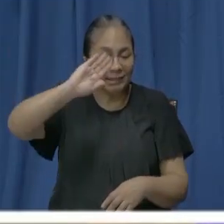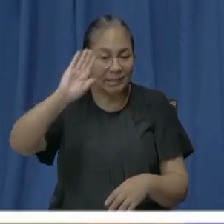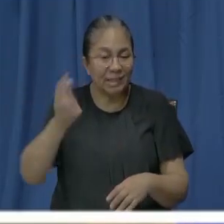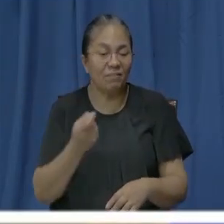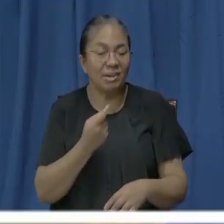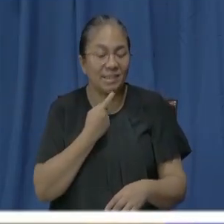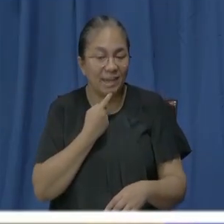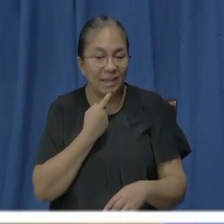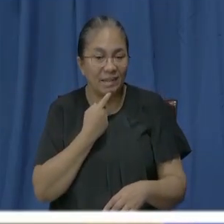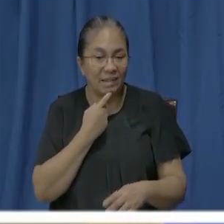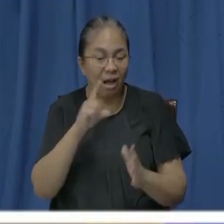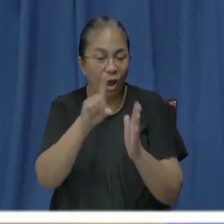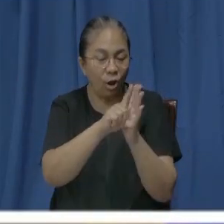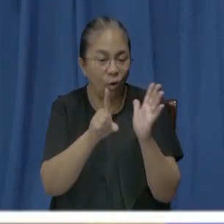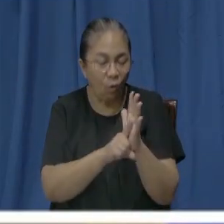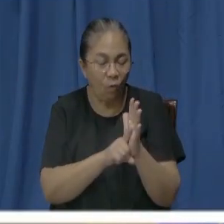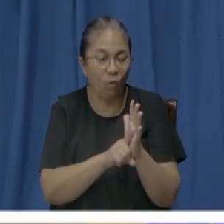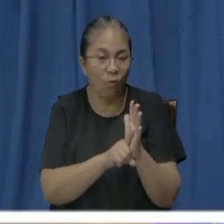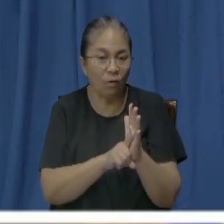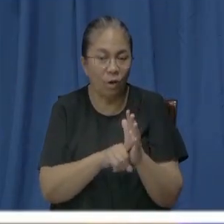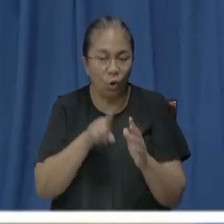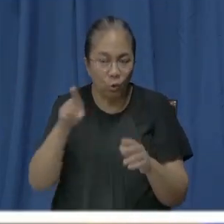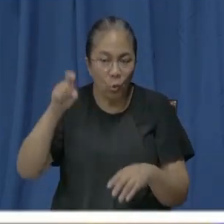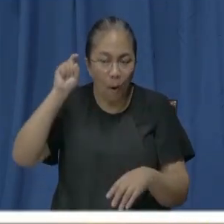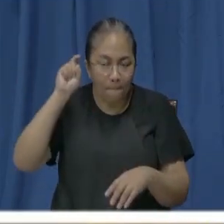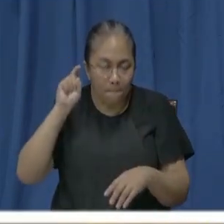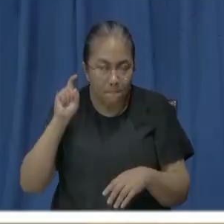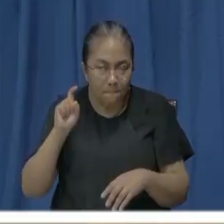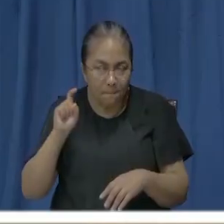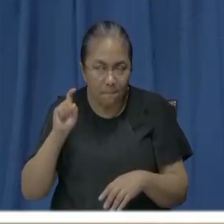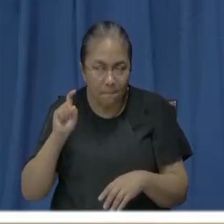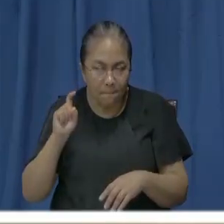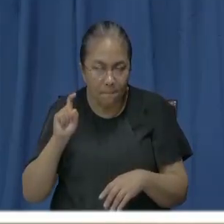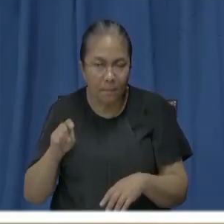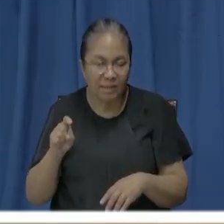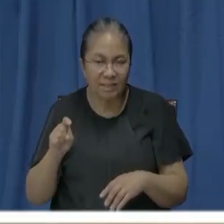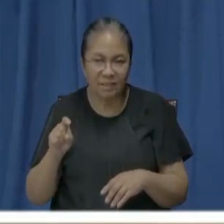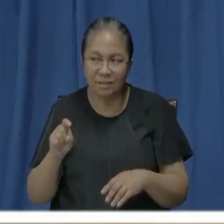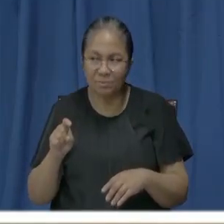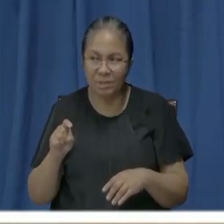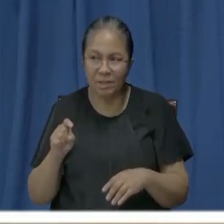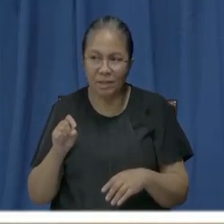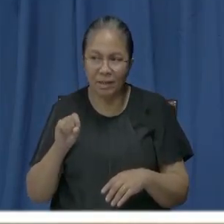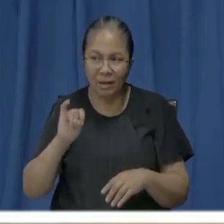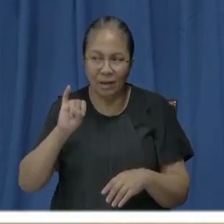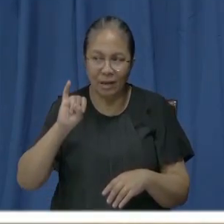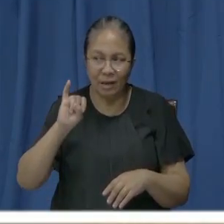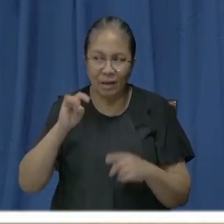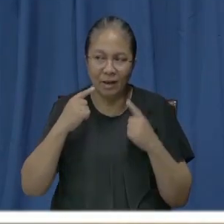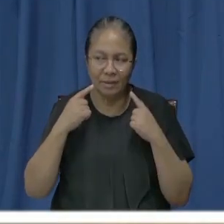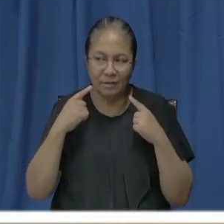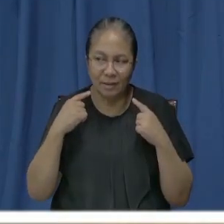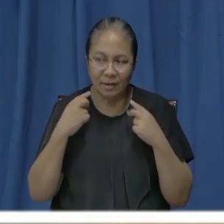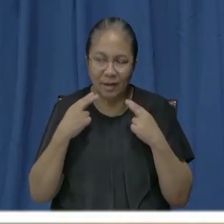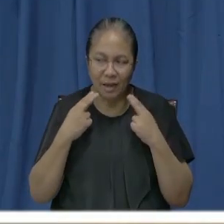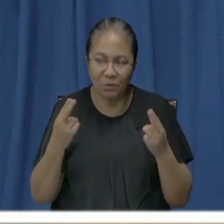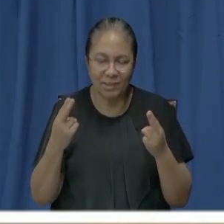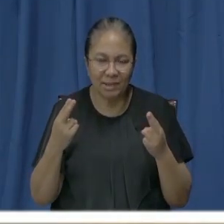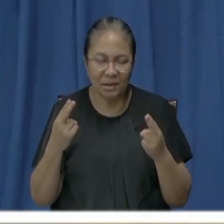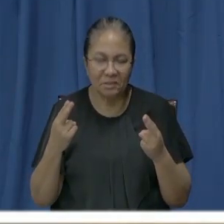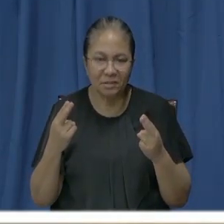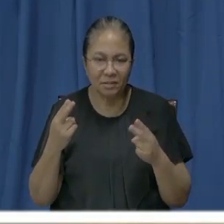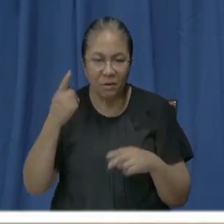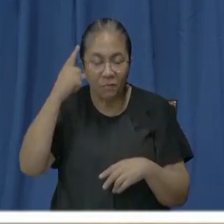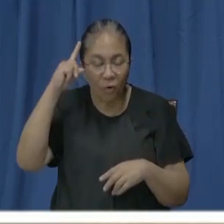has. And whoever is without sin, let them be the first to cast the stone.